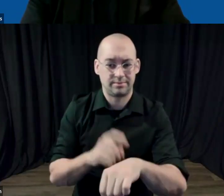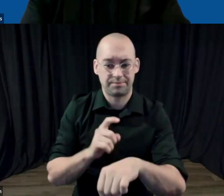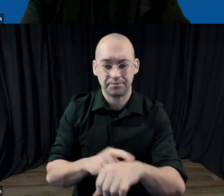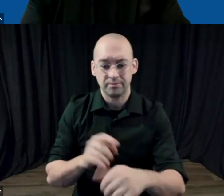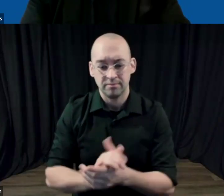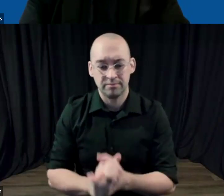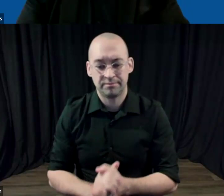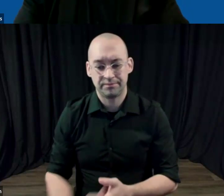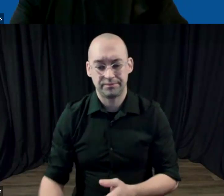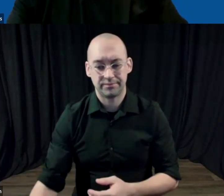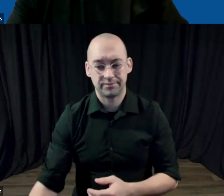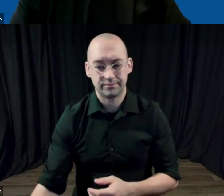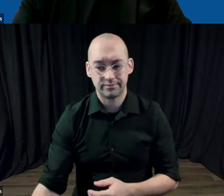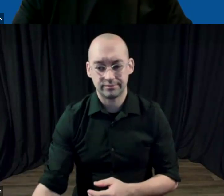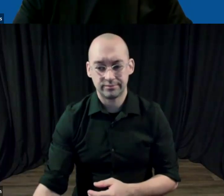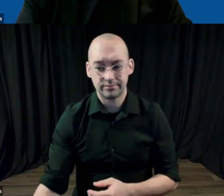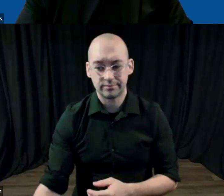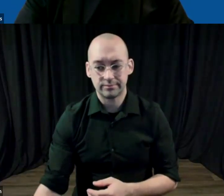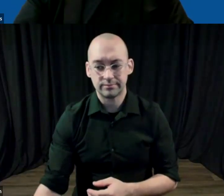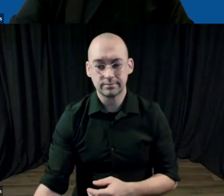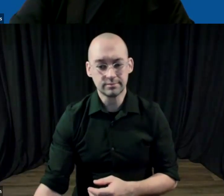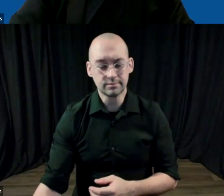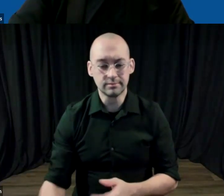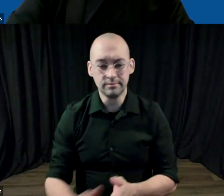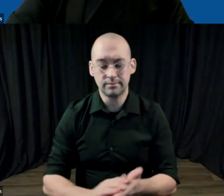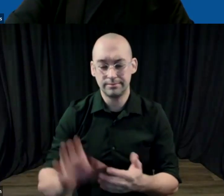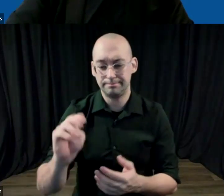Okay, thanks. Yeah, Maria,